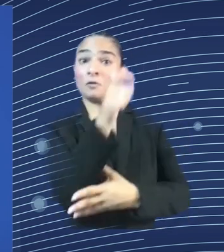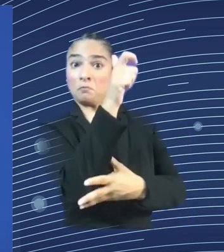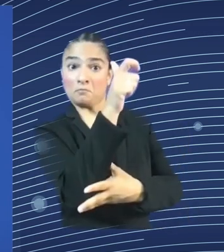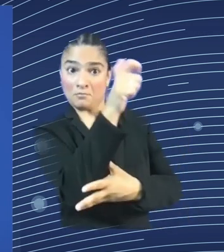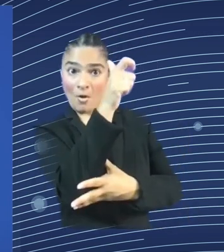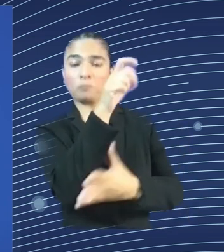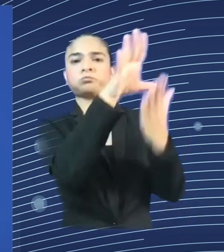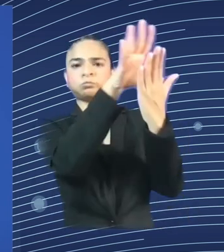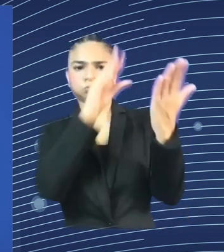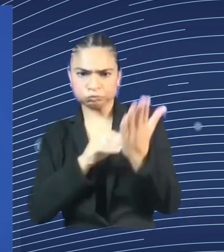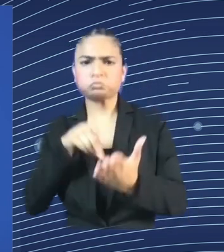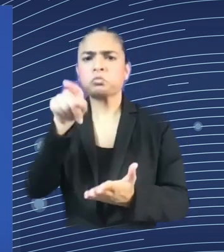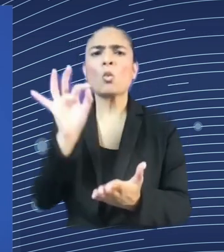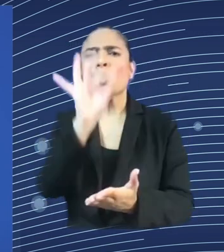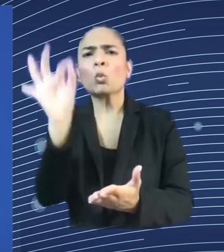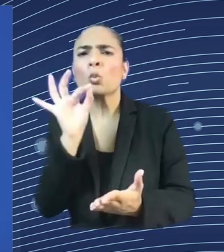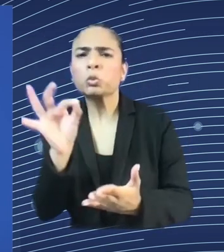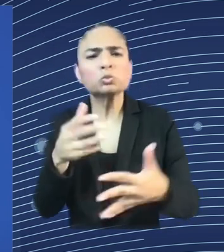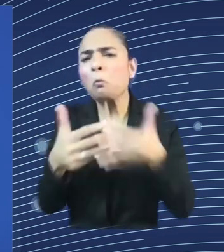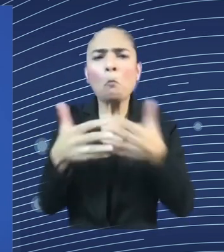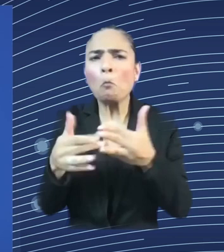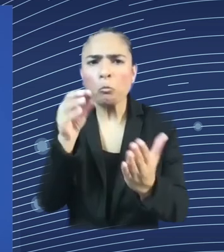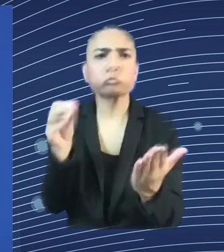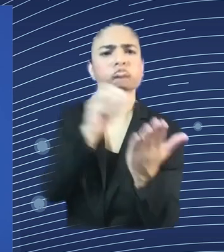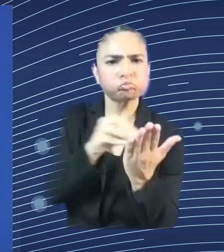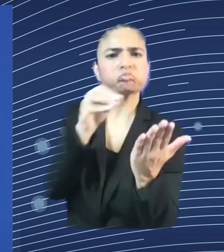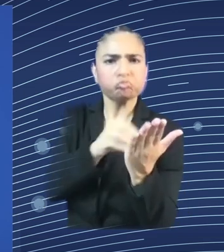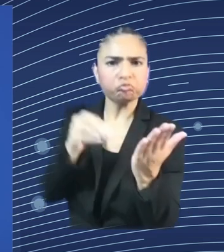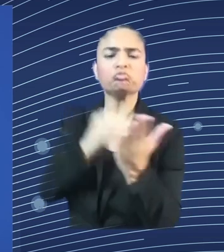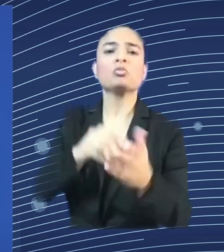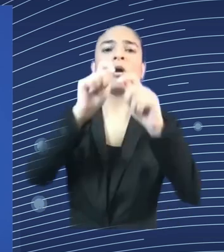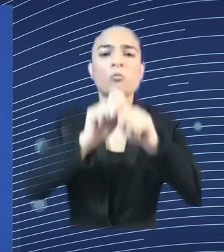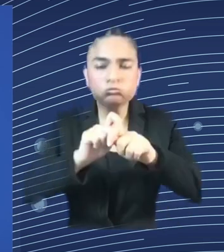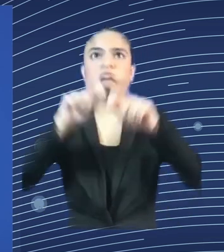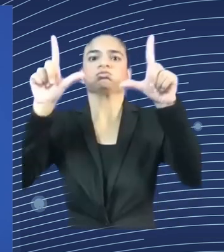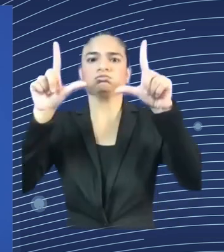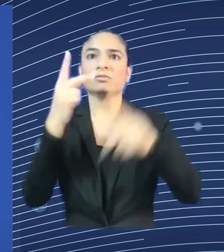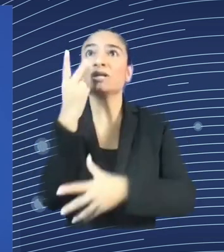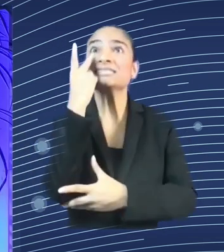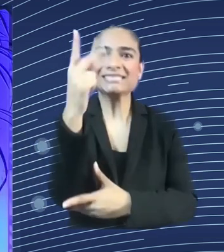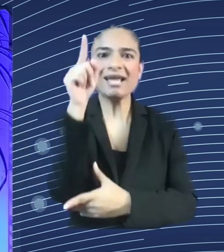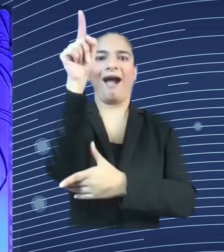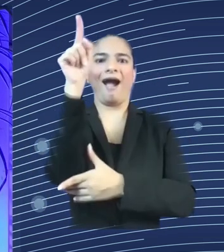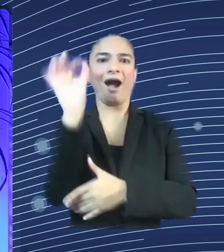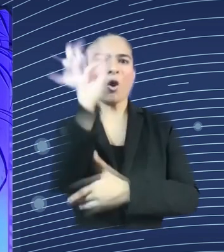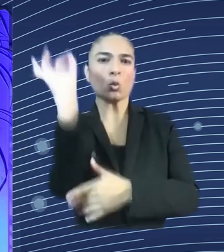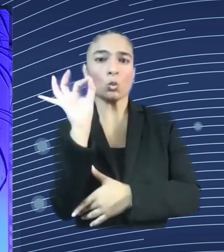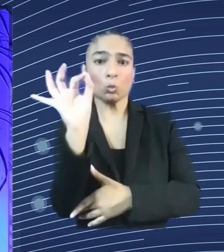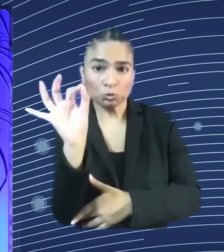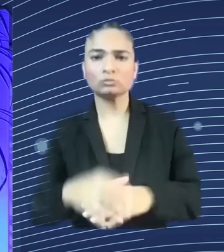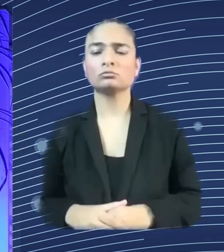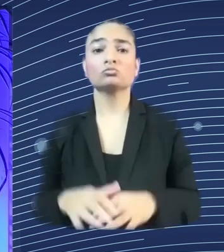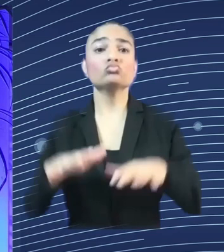to entertain as many of your questions as the time allows. Now, I'll give you a little